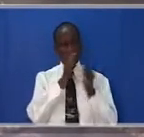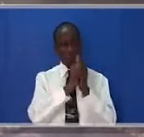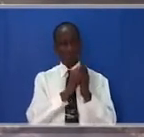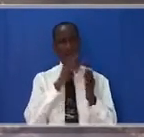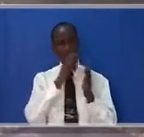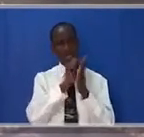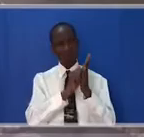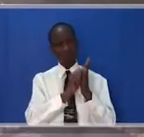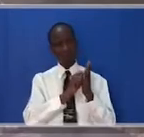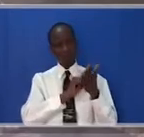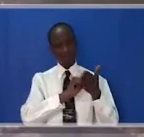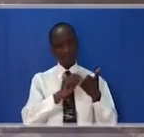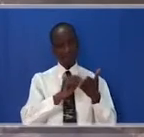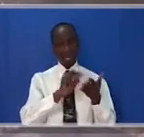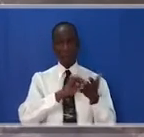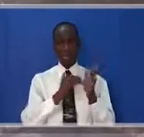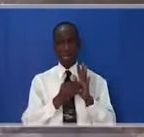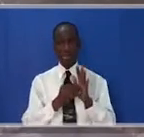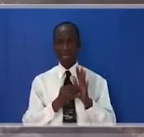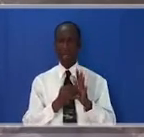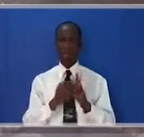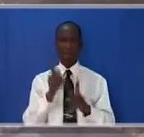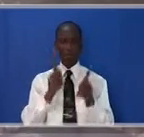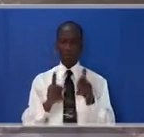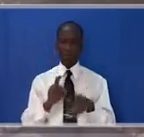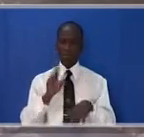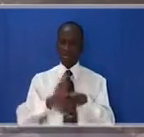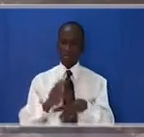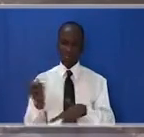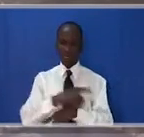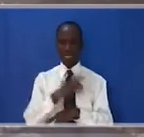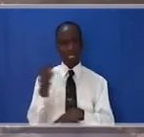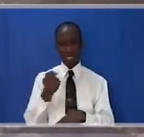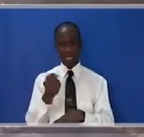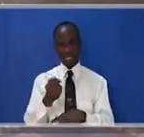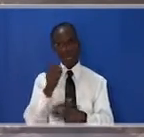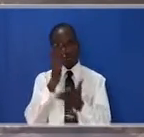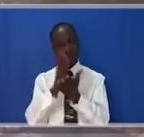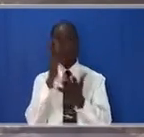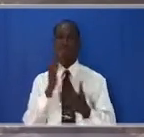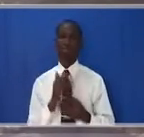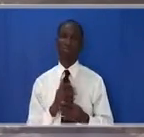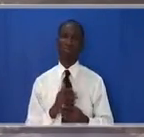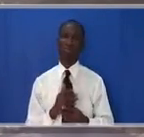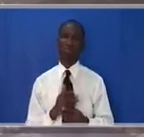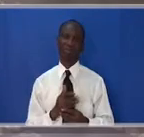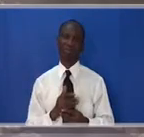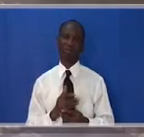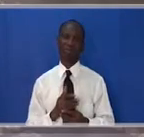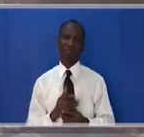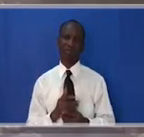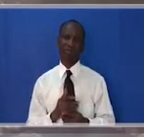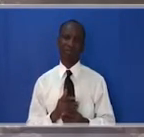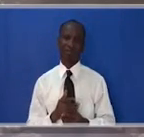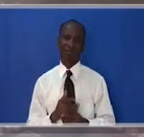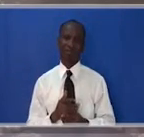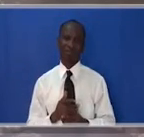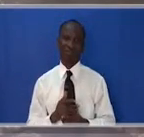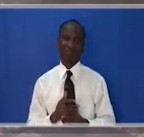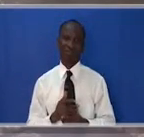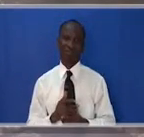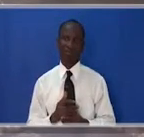Onyankopon no oni o how emra onu akasa de ma Moses was saying na bepo so no o se mako a Moses emra a me she no